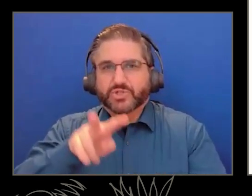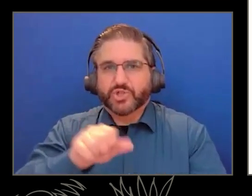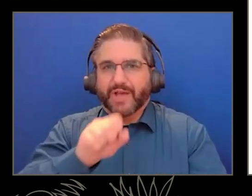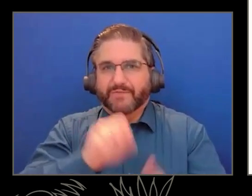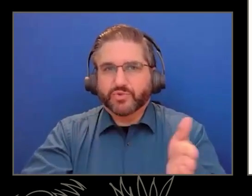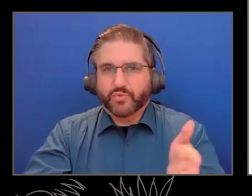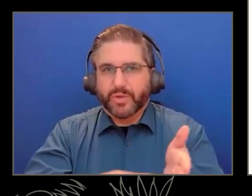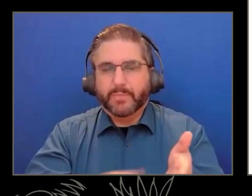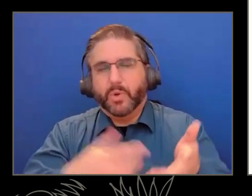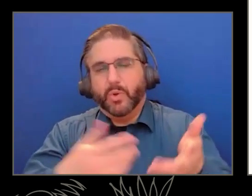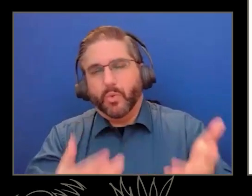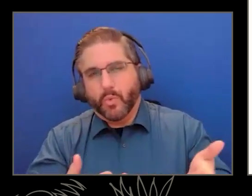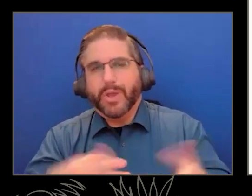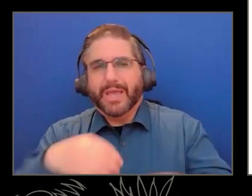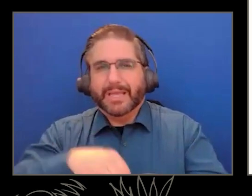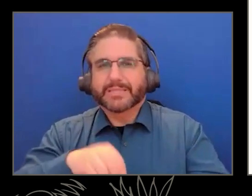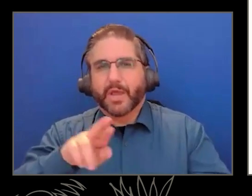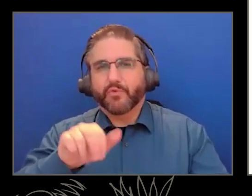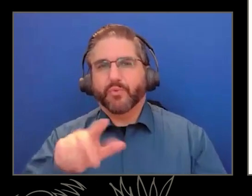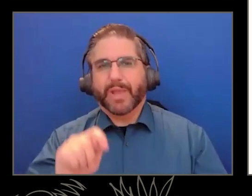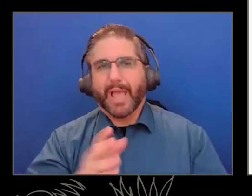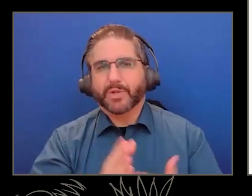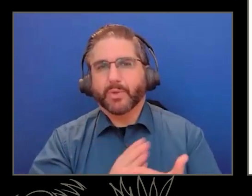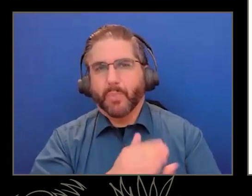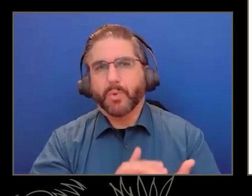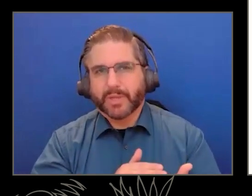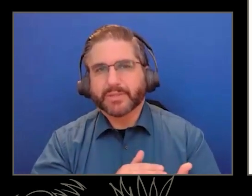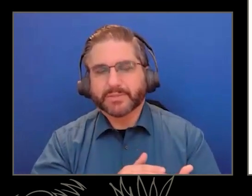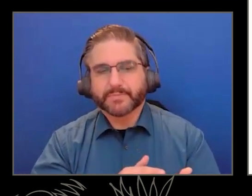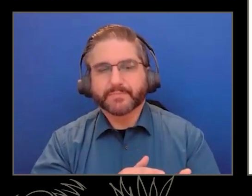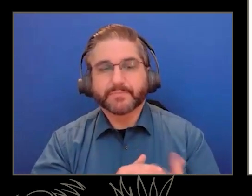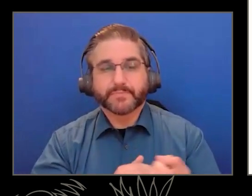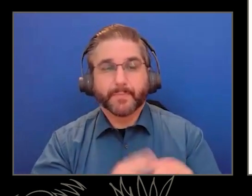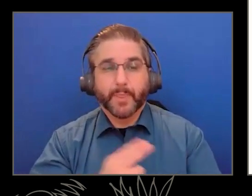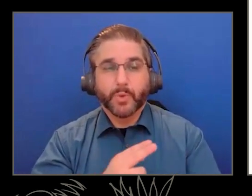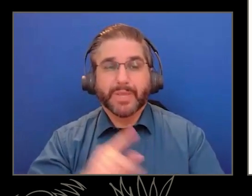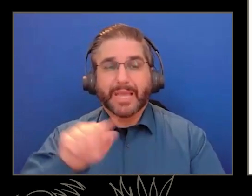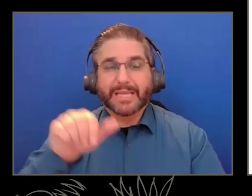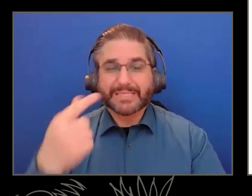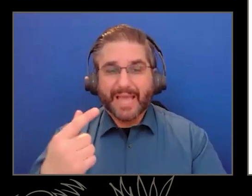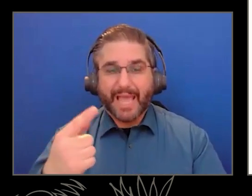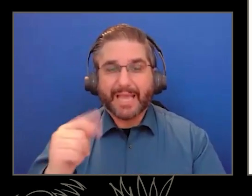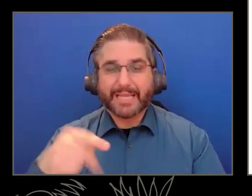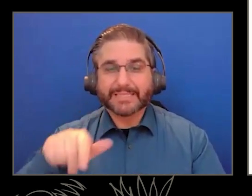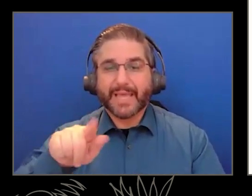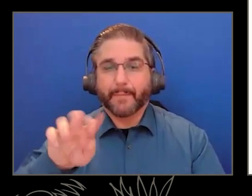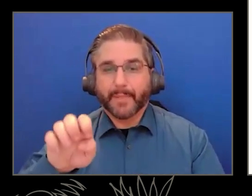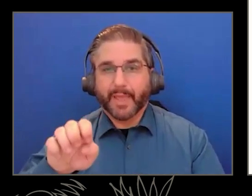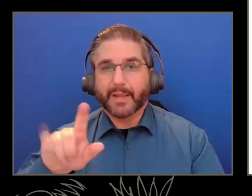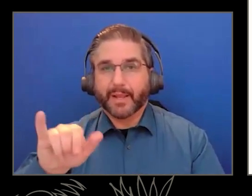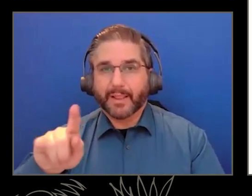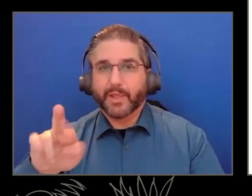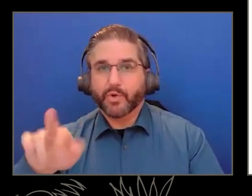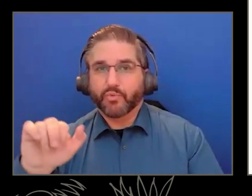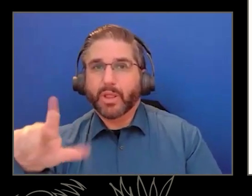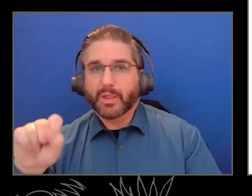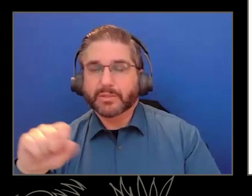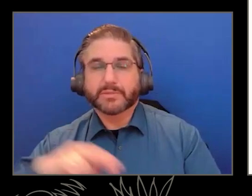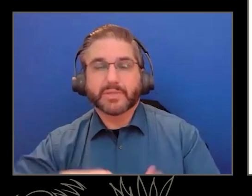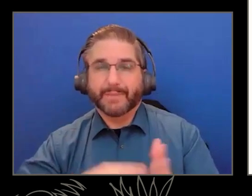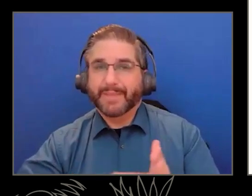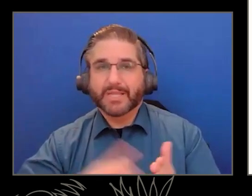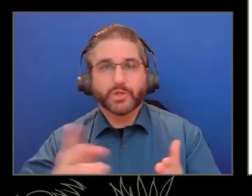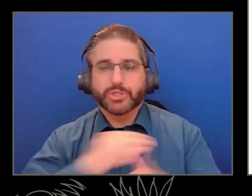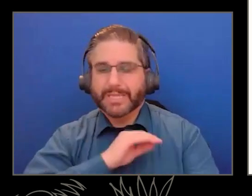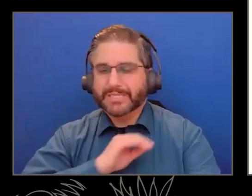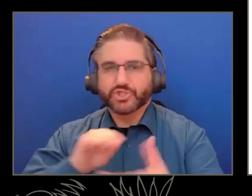in this case, inside of your React components. So what you do is use tag template literals, and they are basically injected into